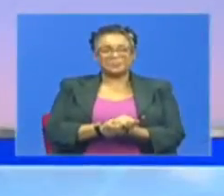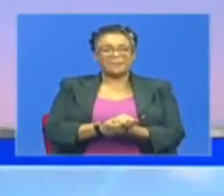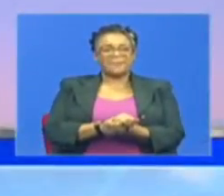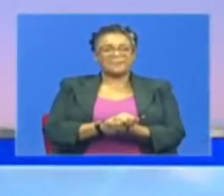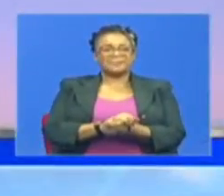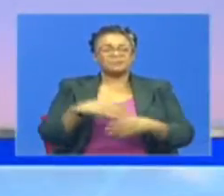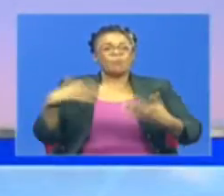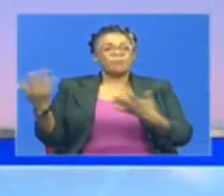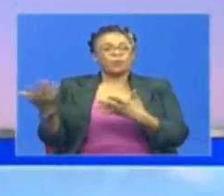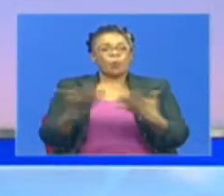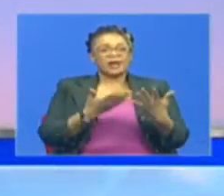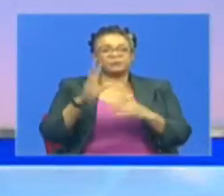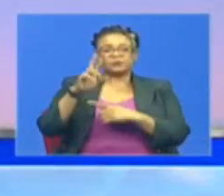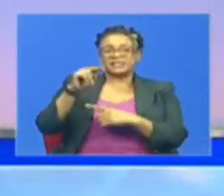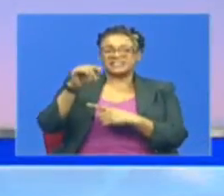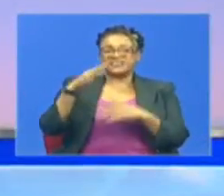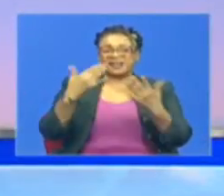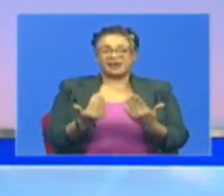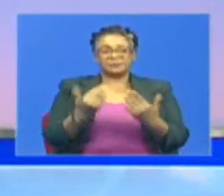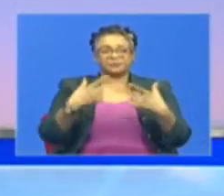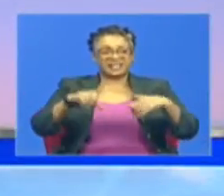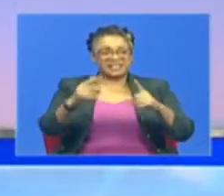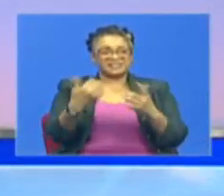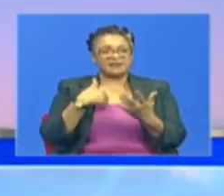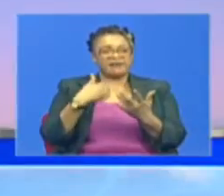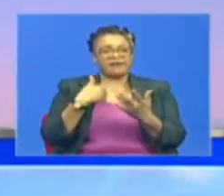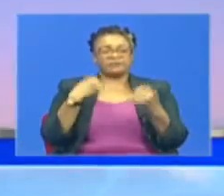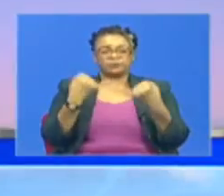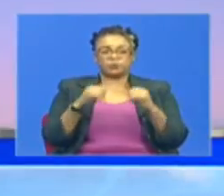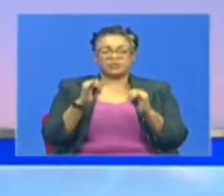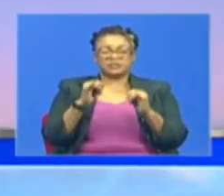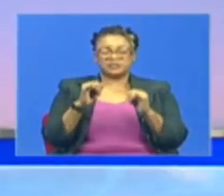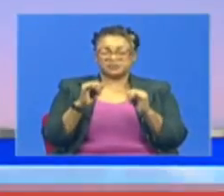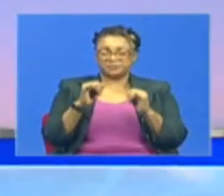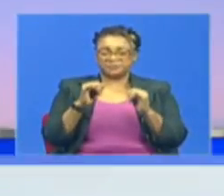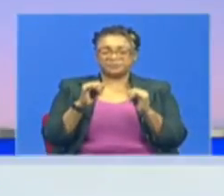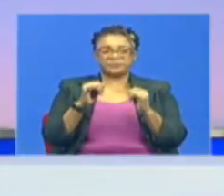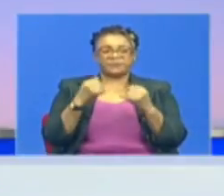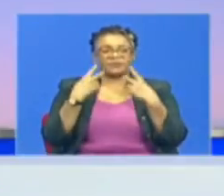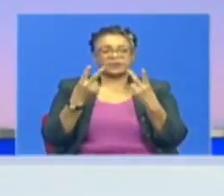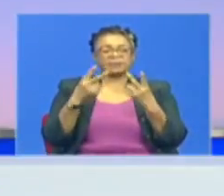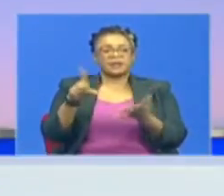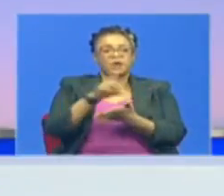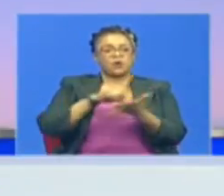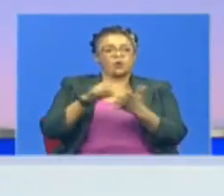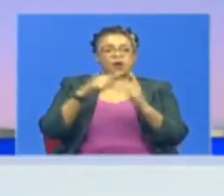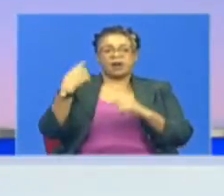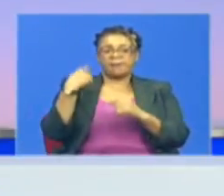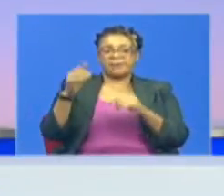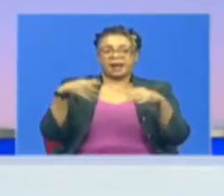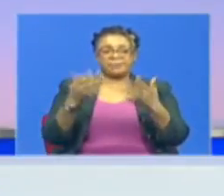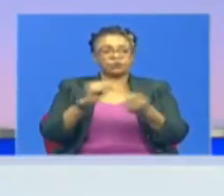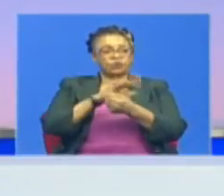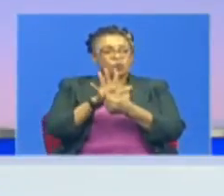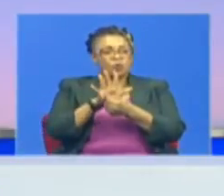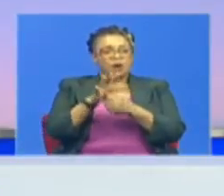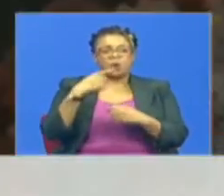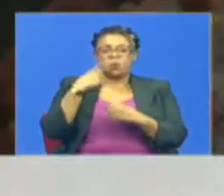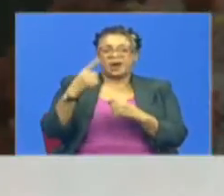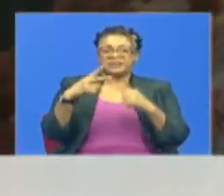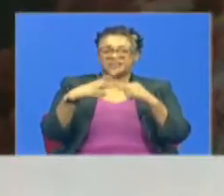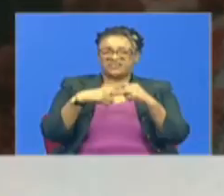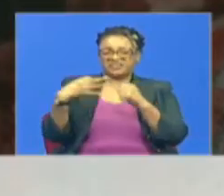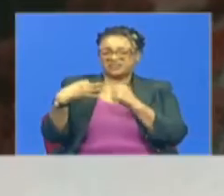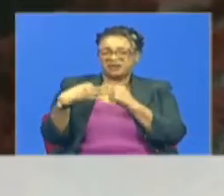Welcome back to NTV Tonight. Let's now take a look at the latest local numbers regarding the coronavirus, and 178 more